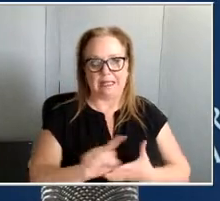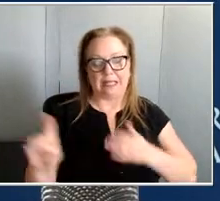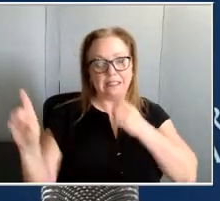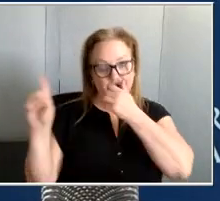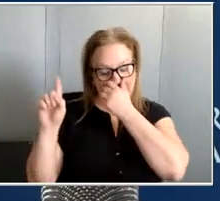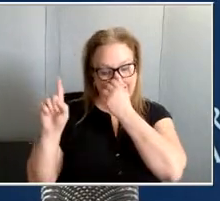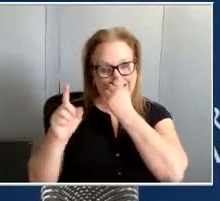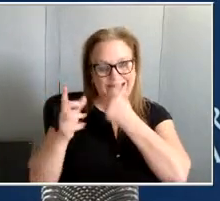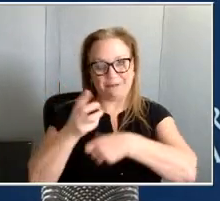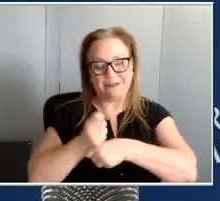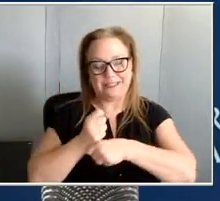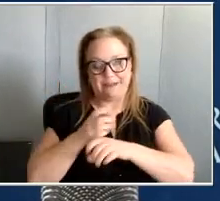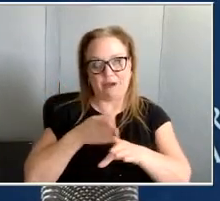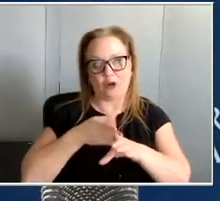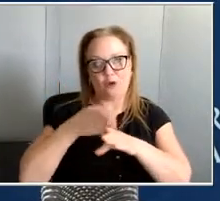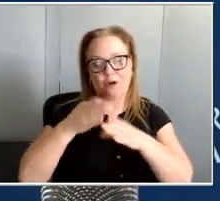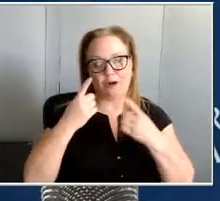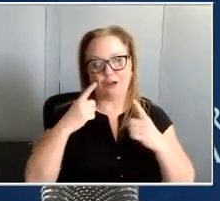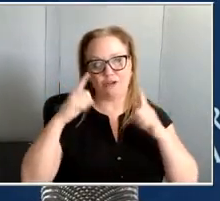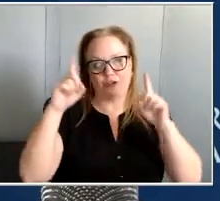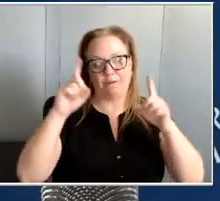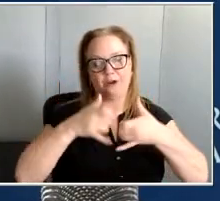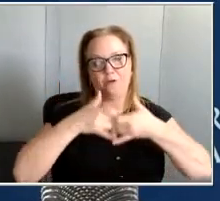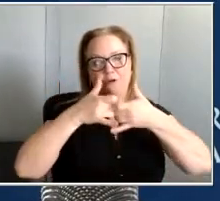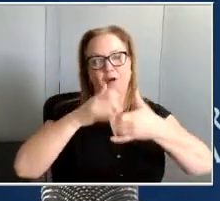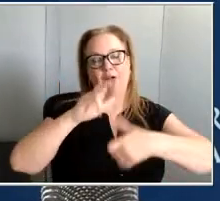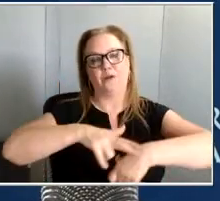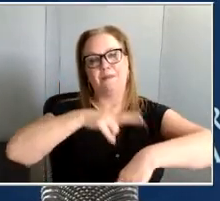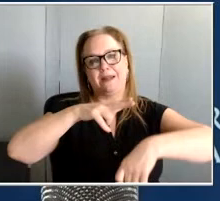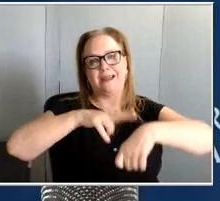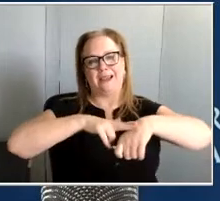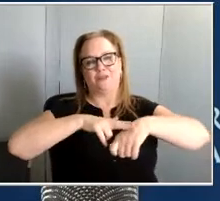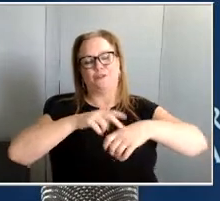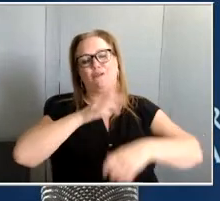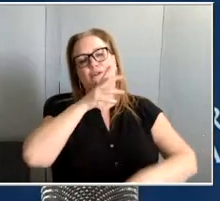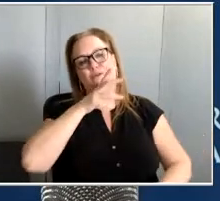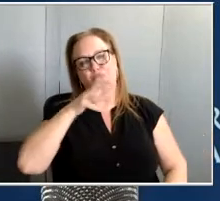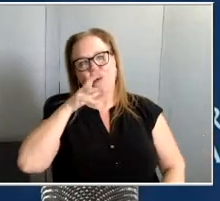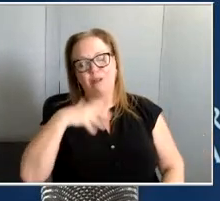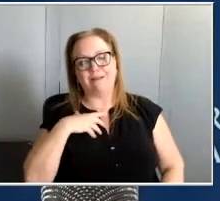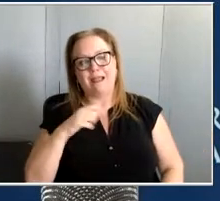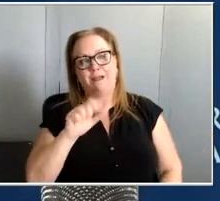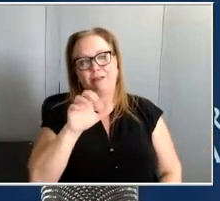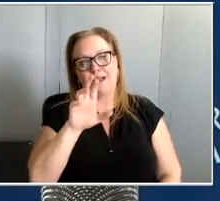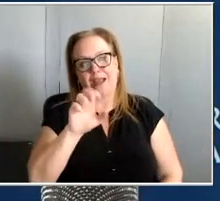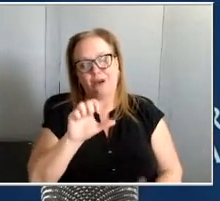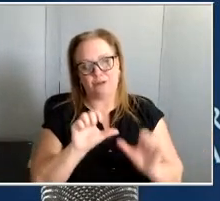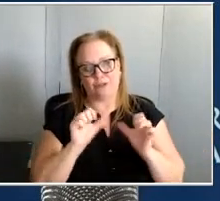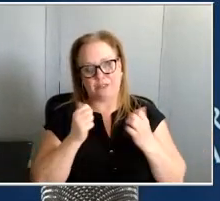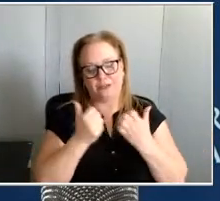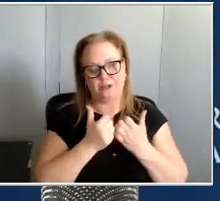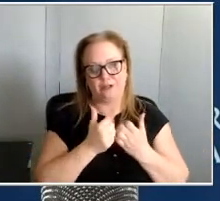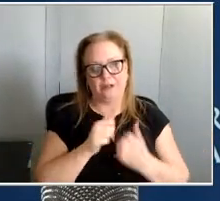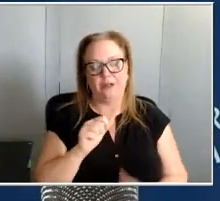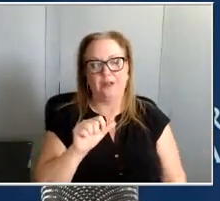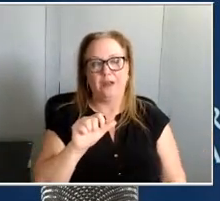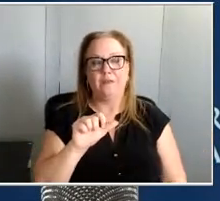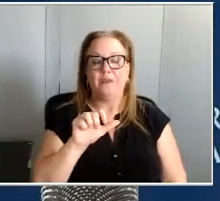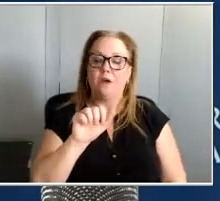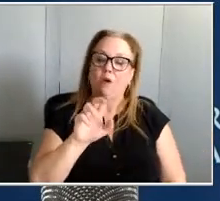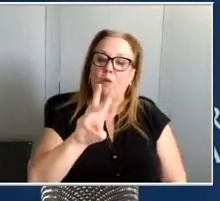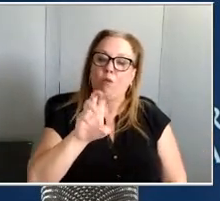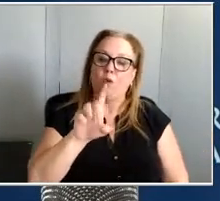received a Career Achievement Award from the National Rural Healthcare Association, the Lewis Gorin Award for